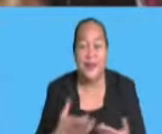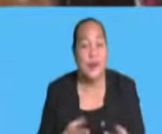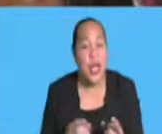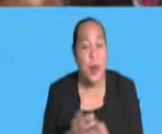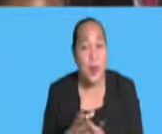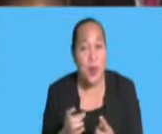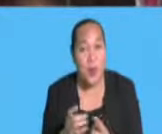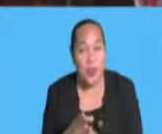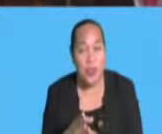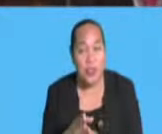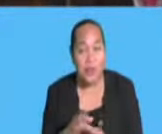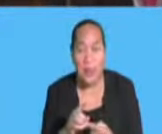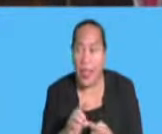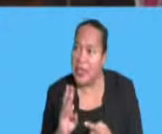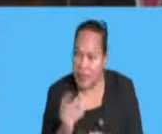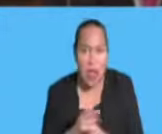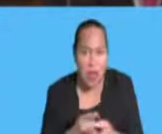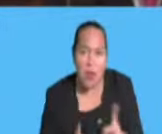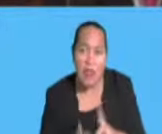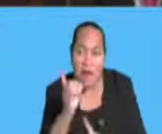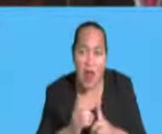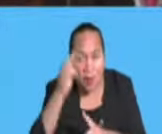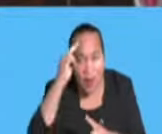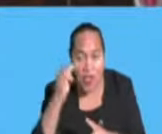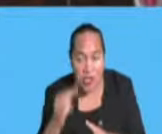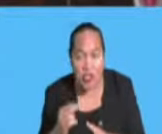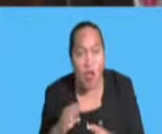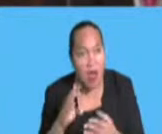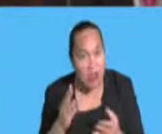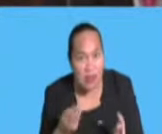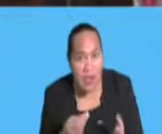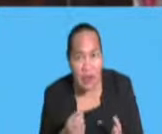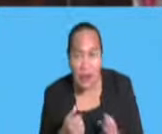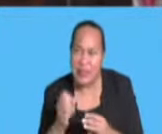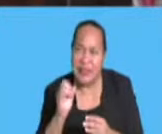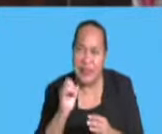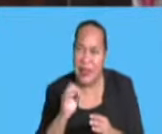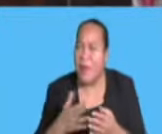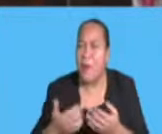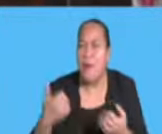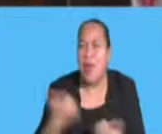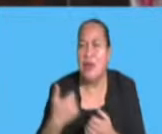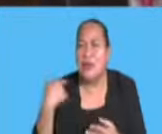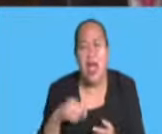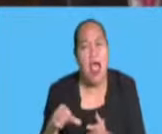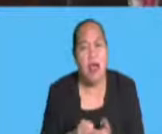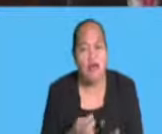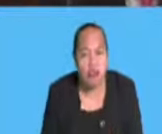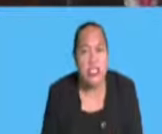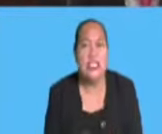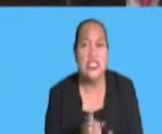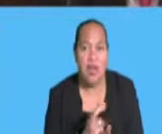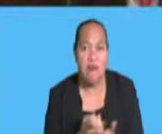out that even developed nations have taken time, often even decades, to recover from such events.